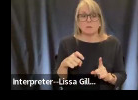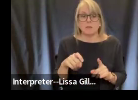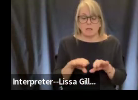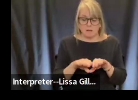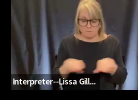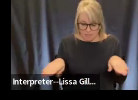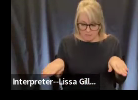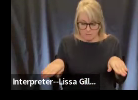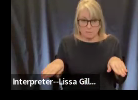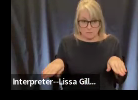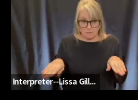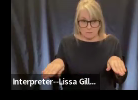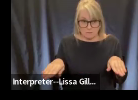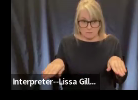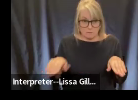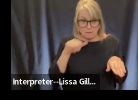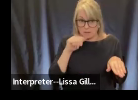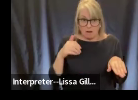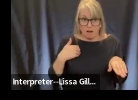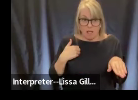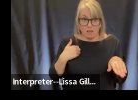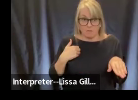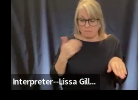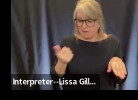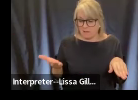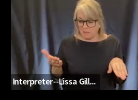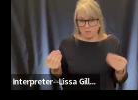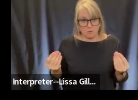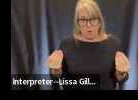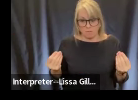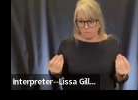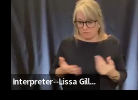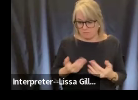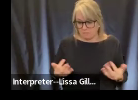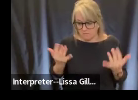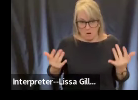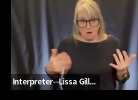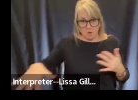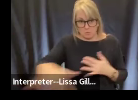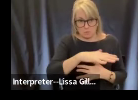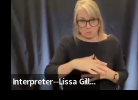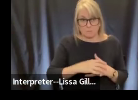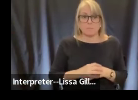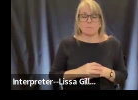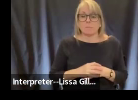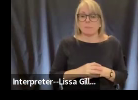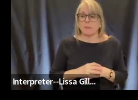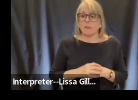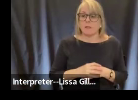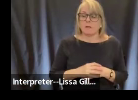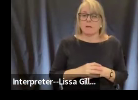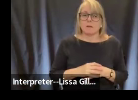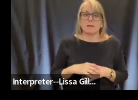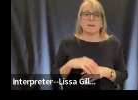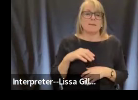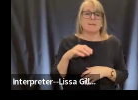stable surface that does not have combustible items around it. And take your time. This is both, as I mentioned the